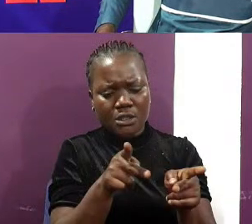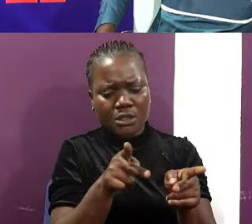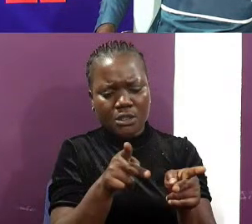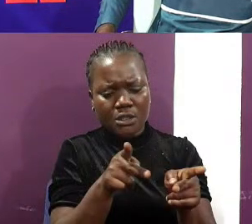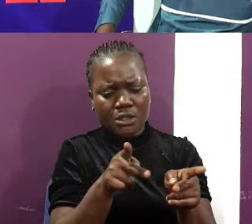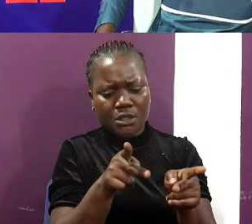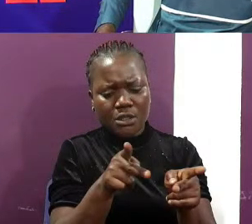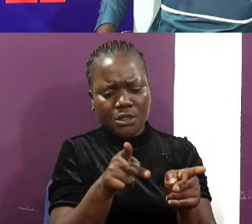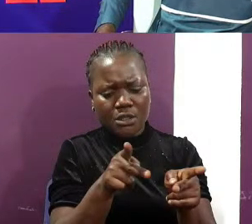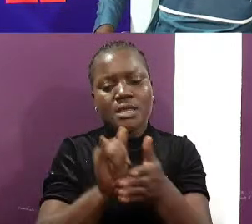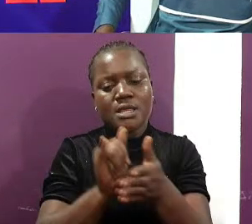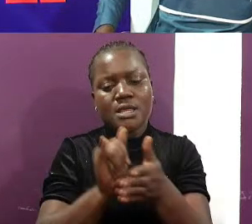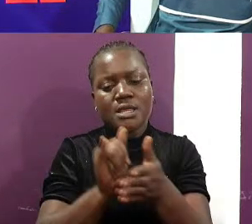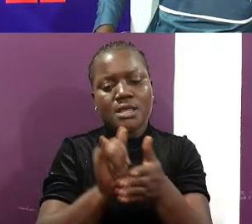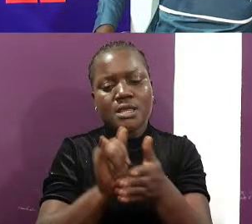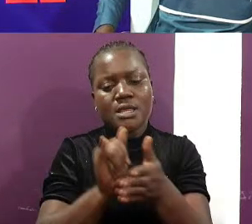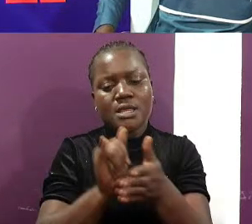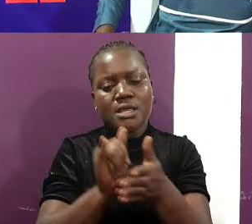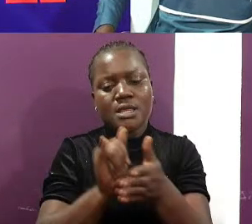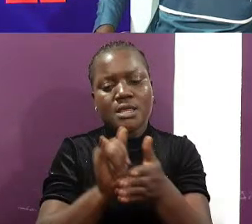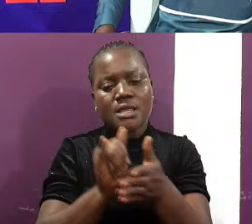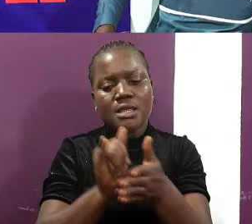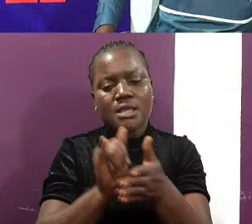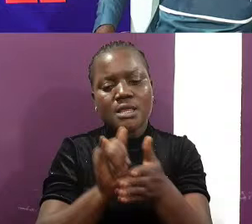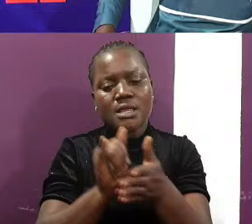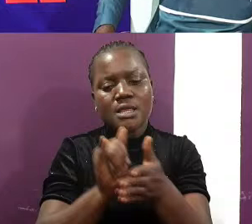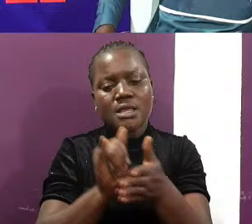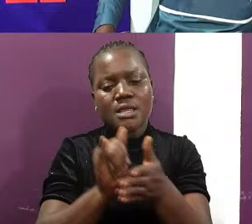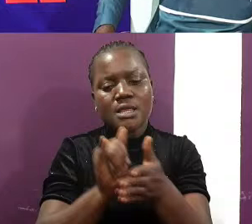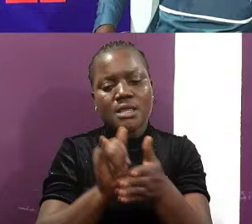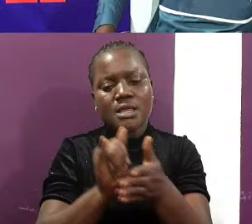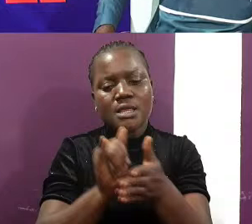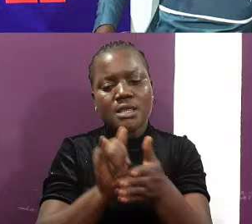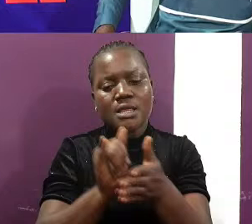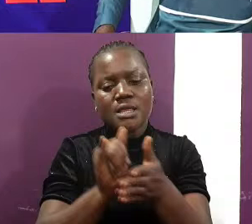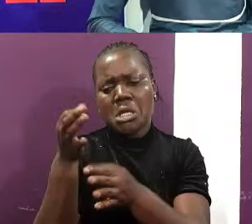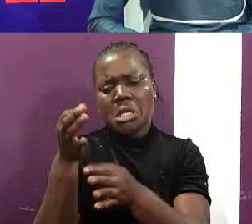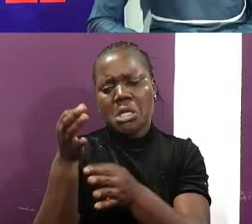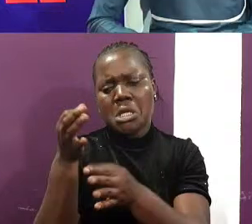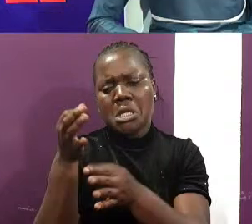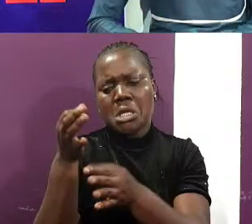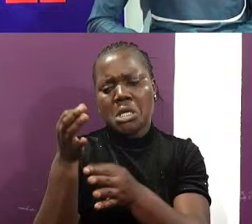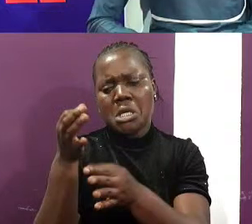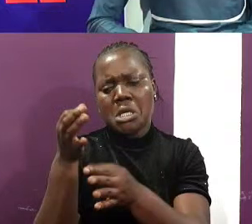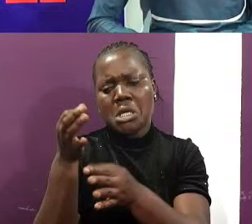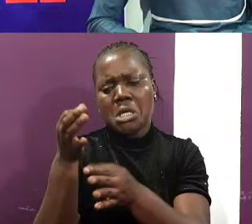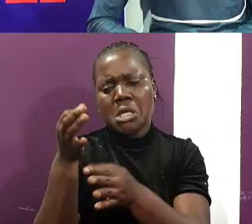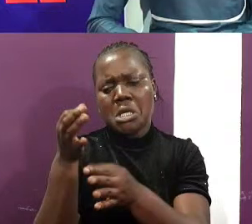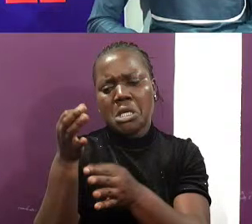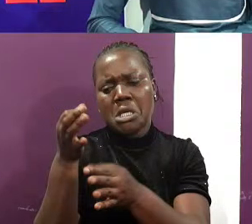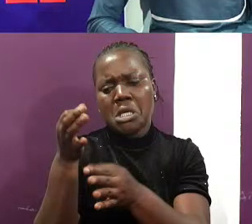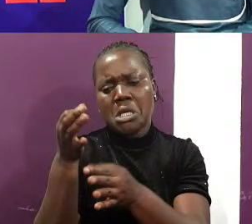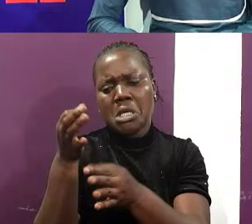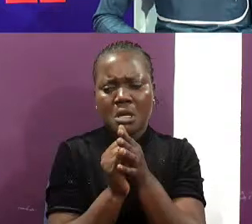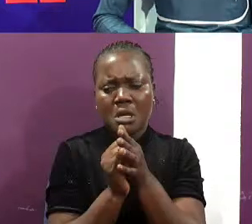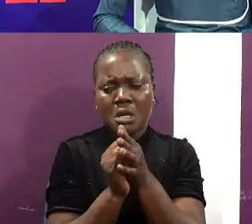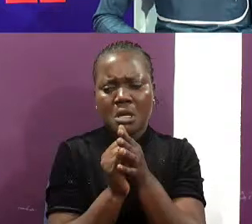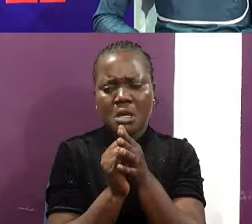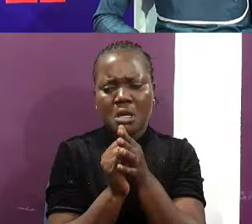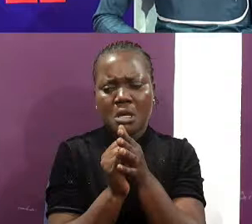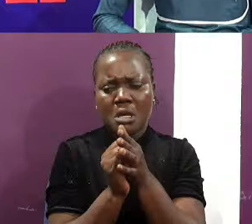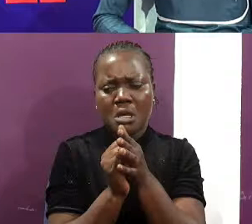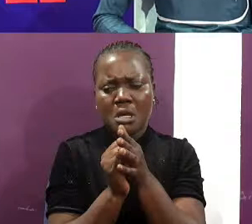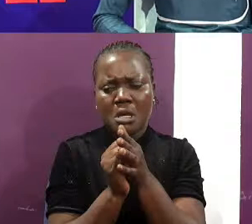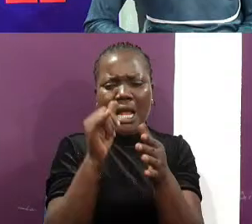And she may fem no me susuhua de mejidise a disyanibe buaye ama yehuno